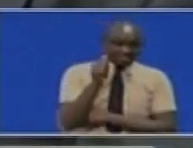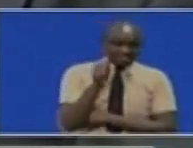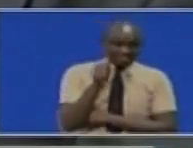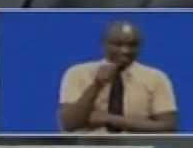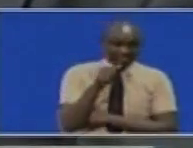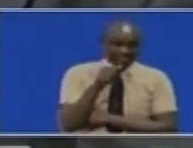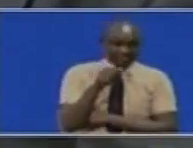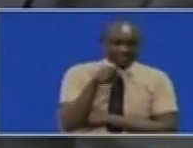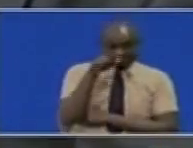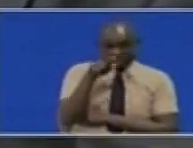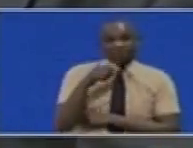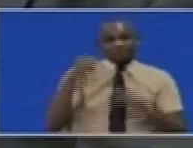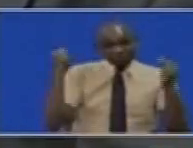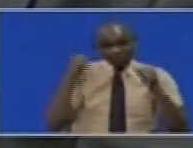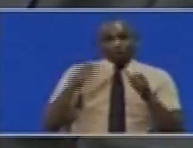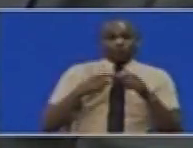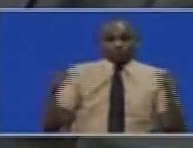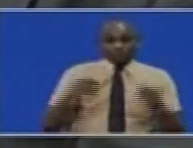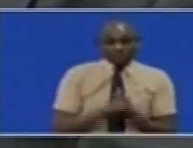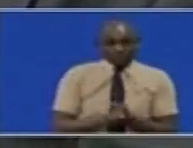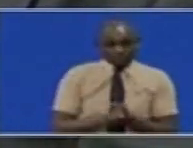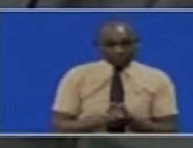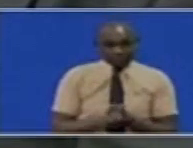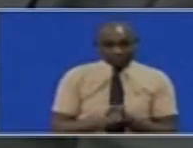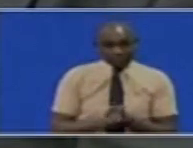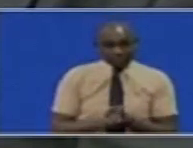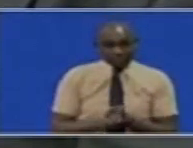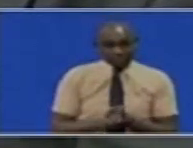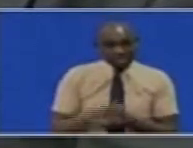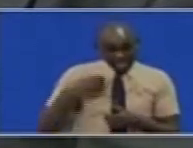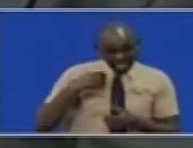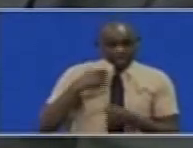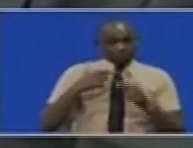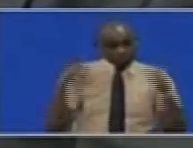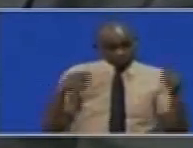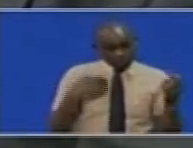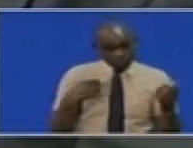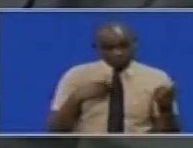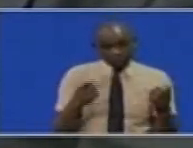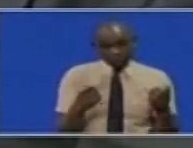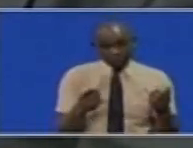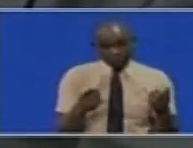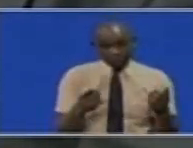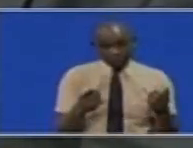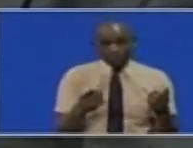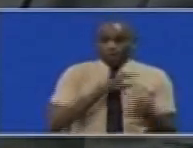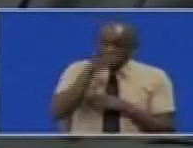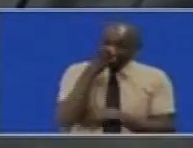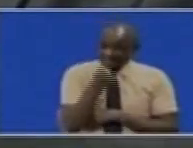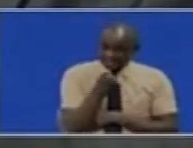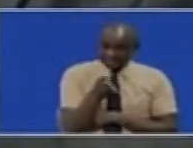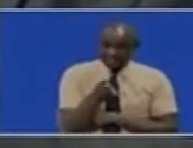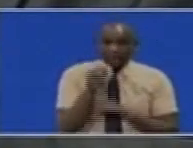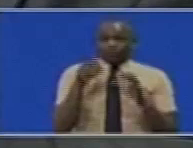the victory of the opposition in Gambia and the victory of opposition in Ghana. All these